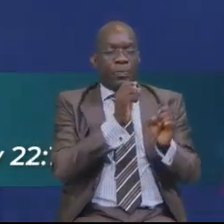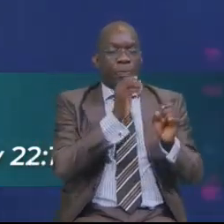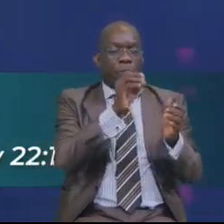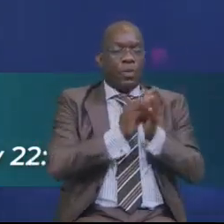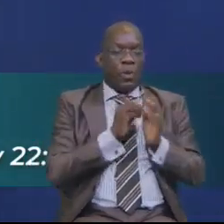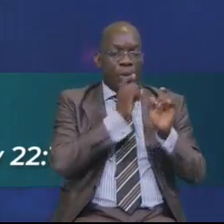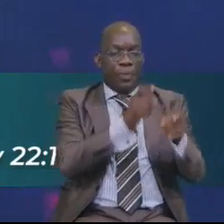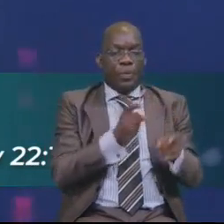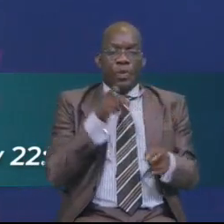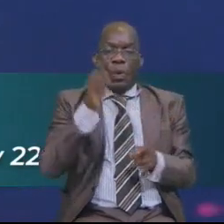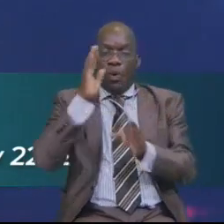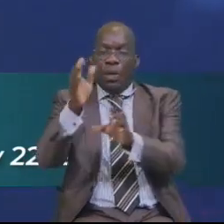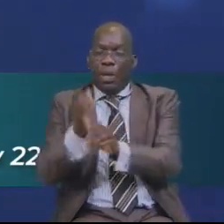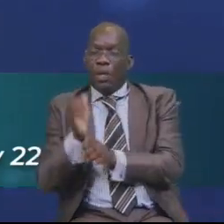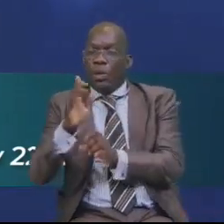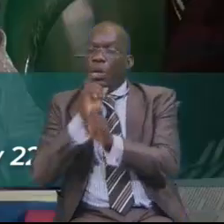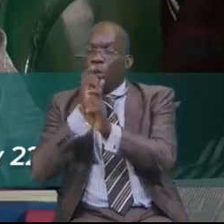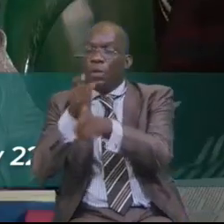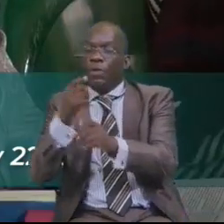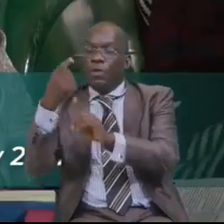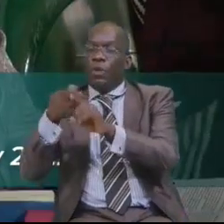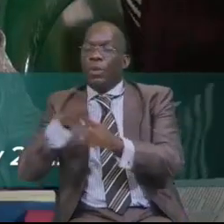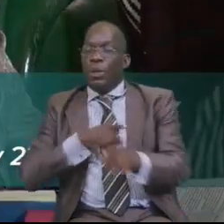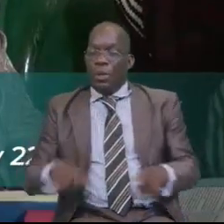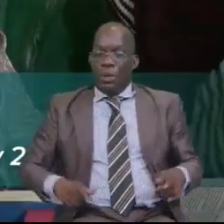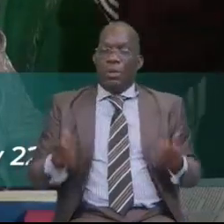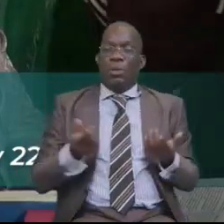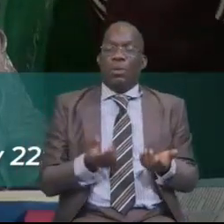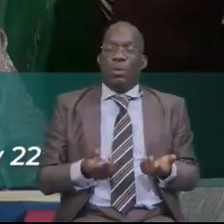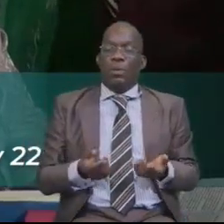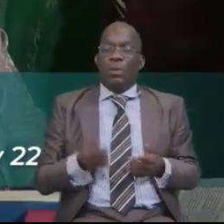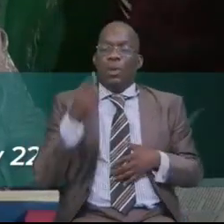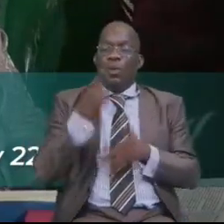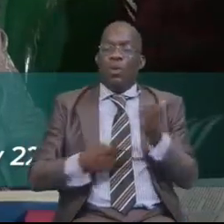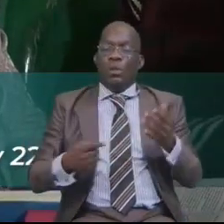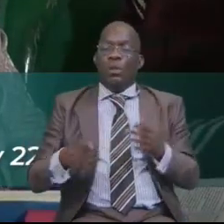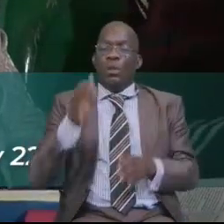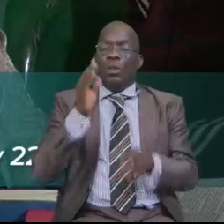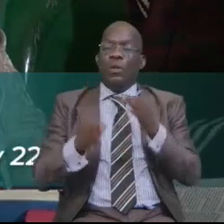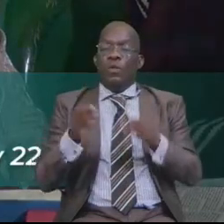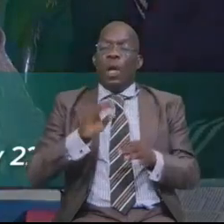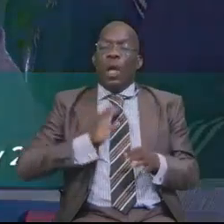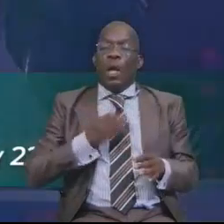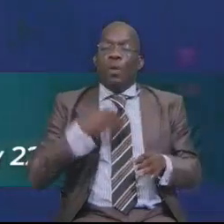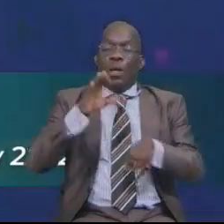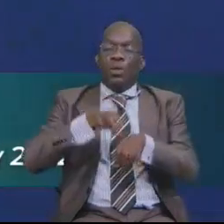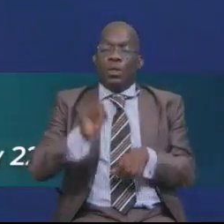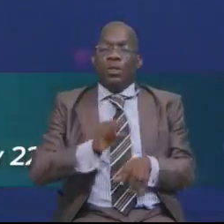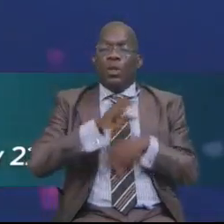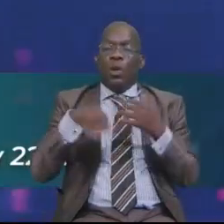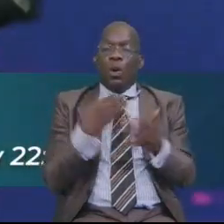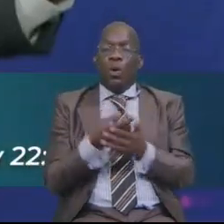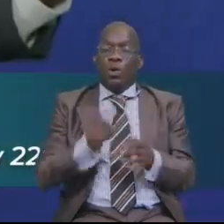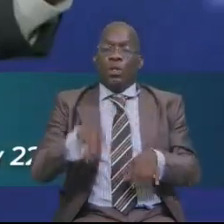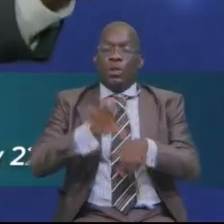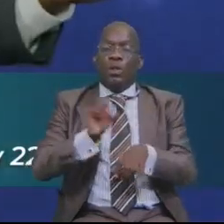you will receive your reward from the Lord. What if our churches, all the churches we have in the city,